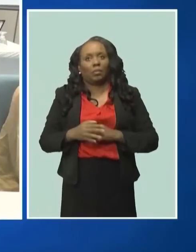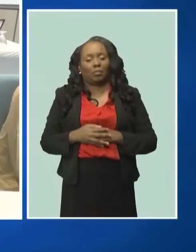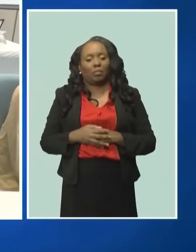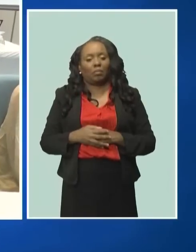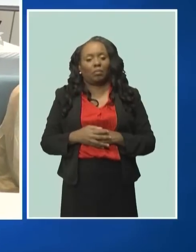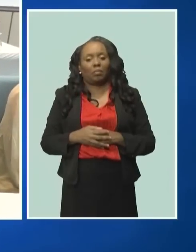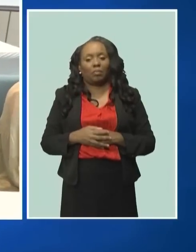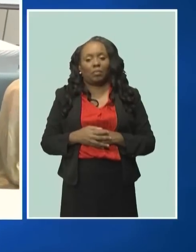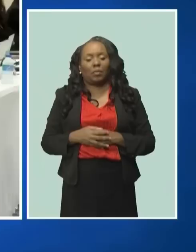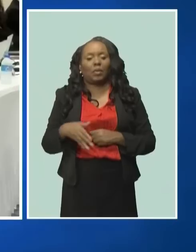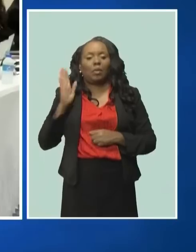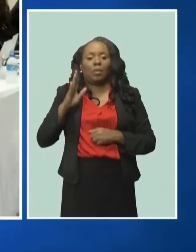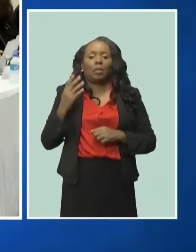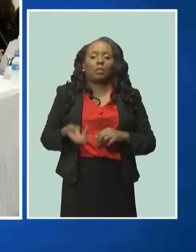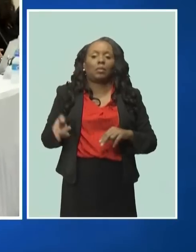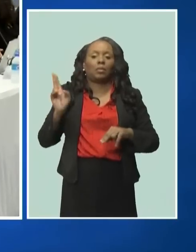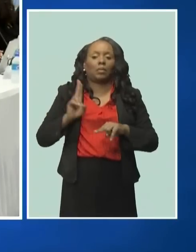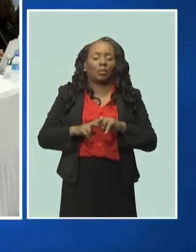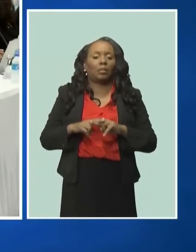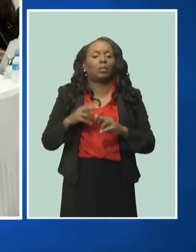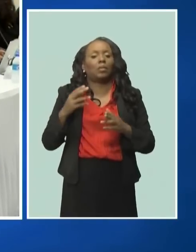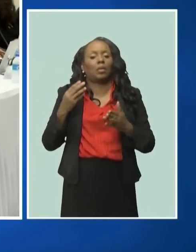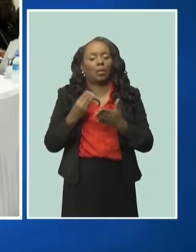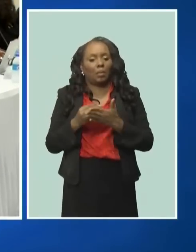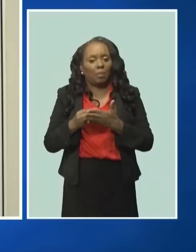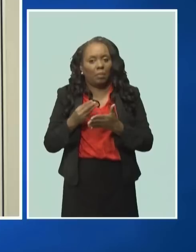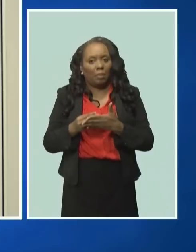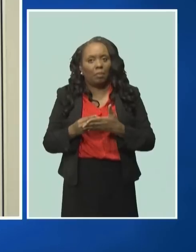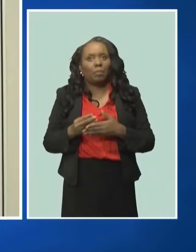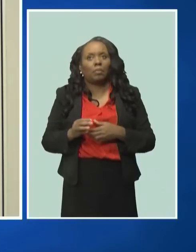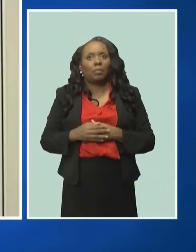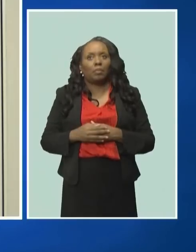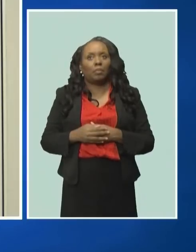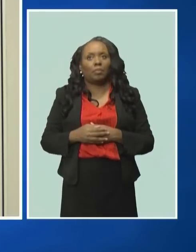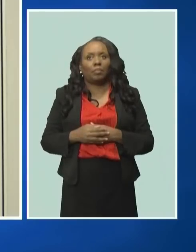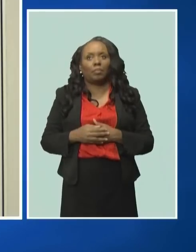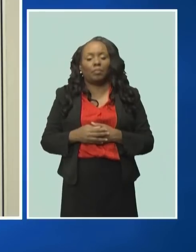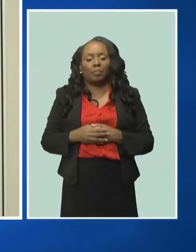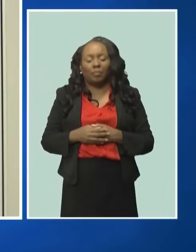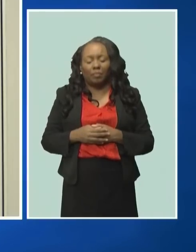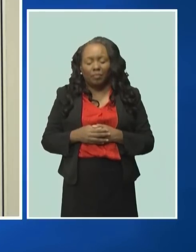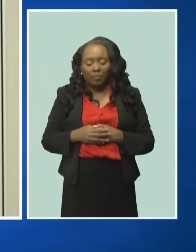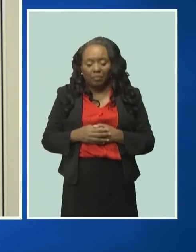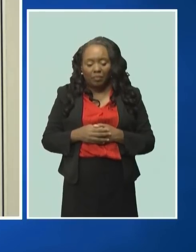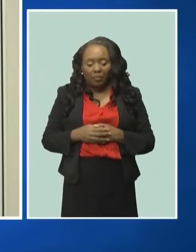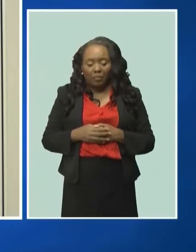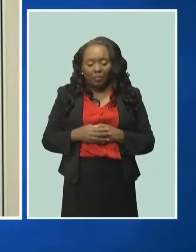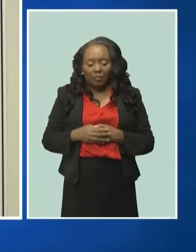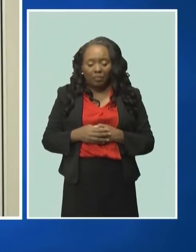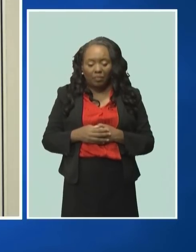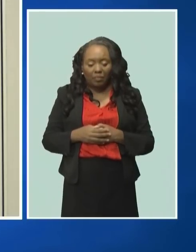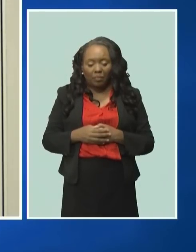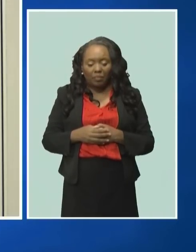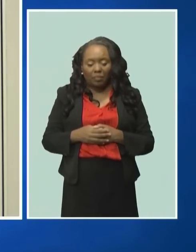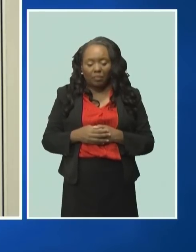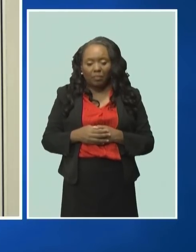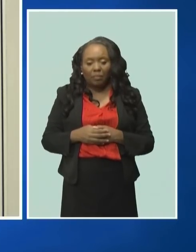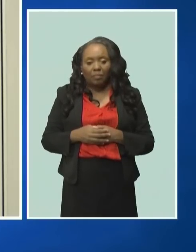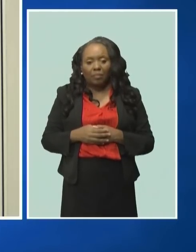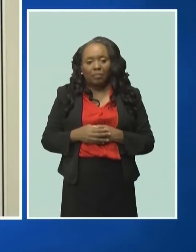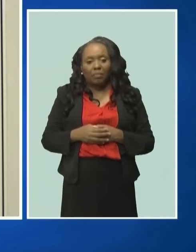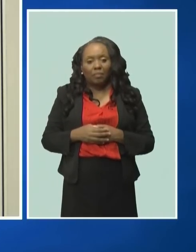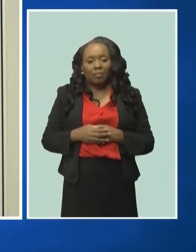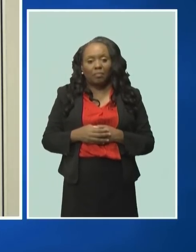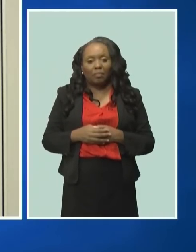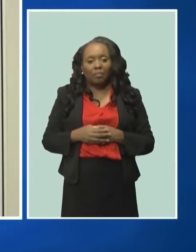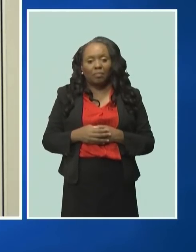an increase in funding is in the offing. Last year, in the similar ACM that we did online, there was also a very strong